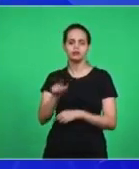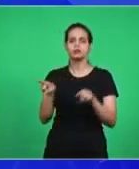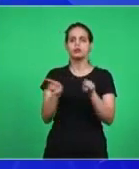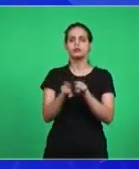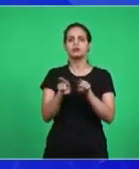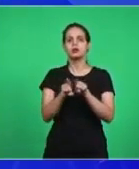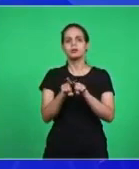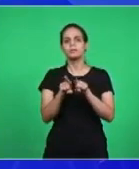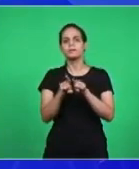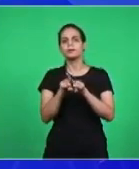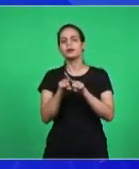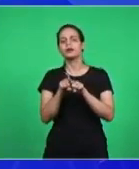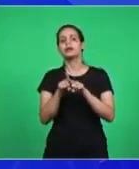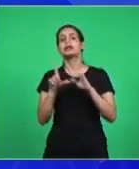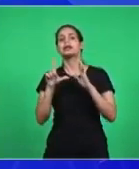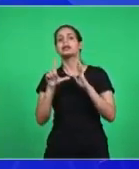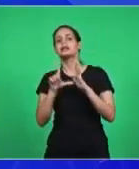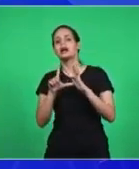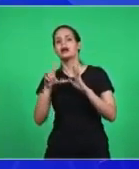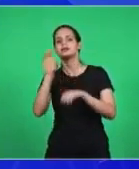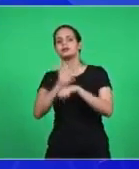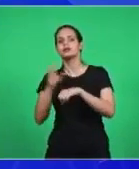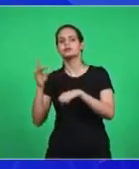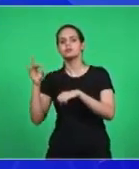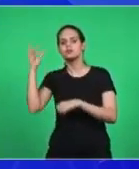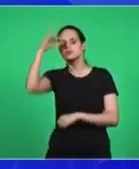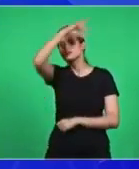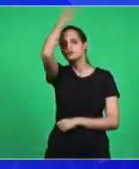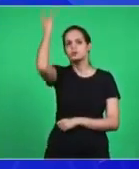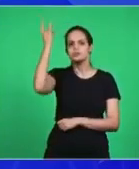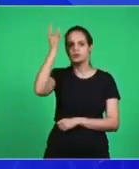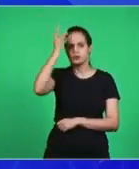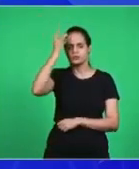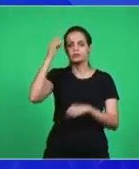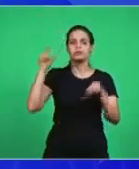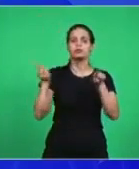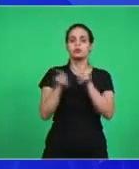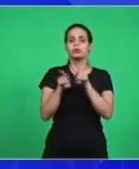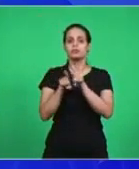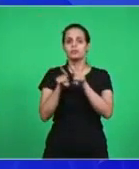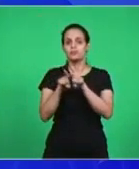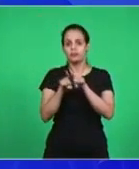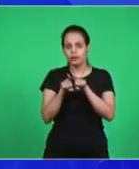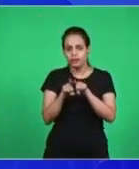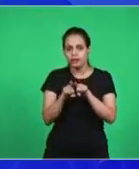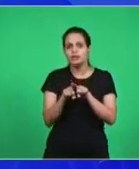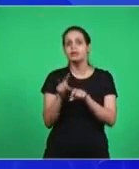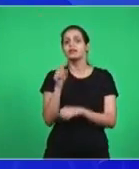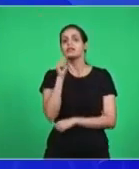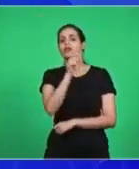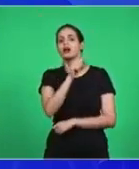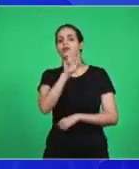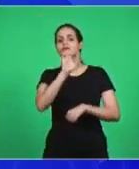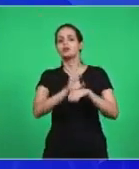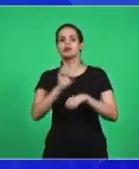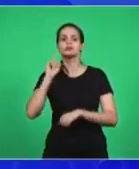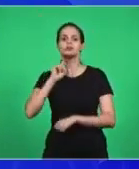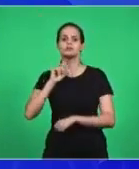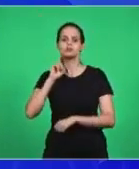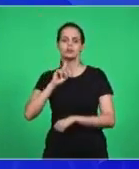also Linares in Espírito Santo. And also service authorities that took place in the